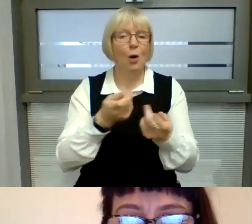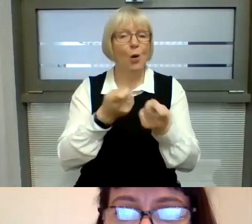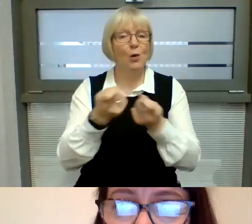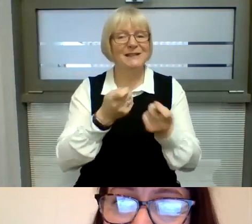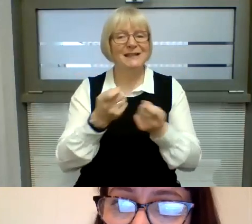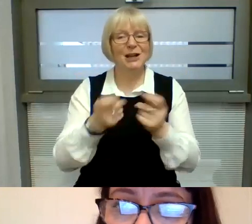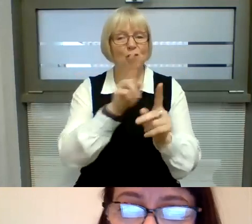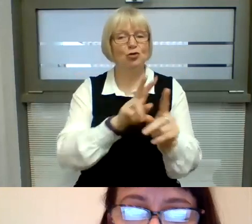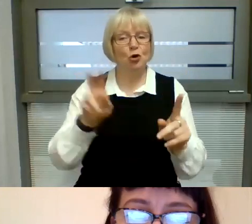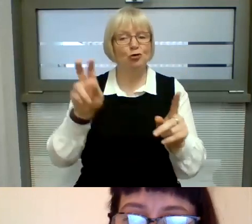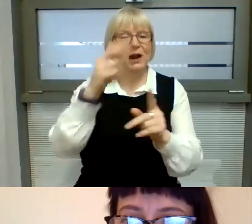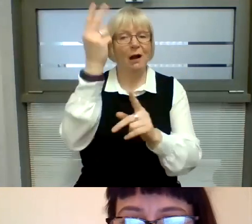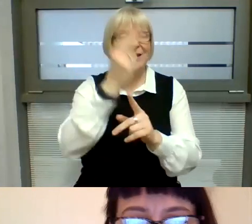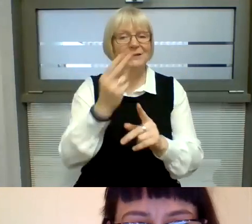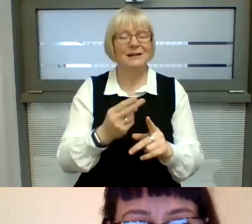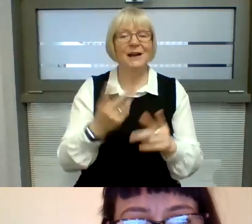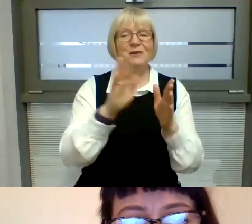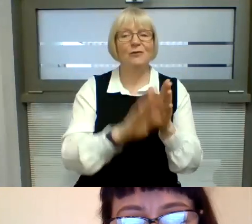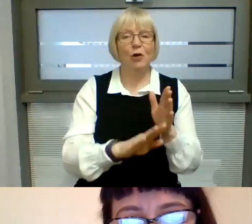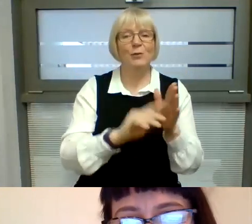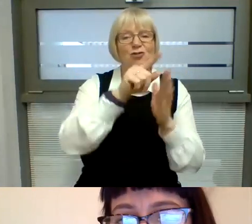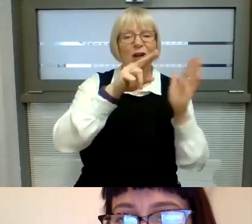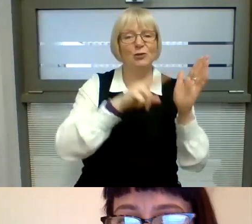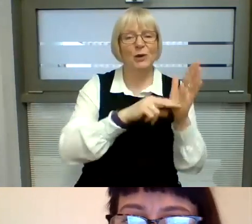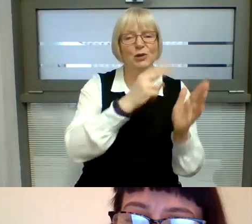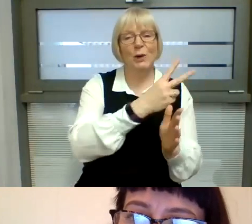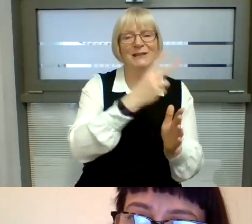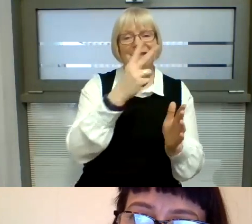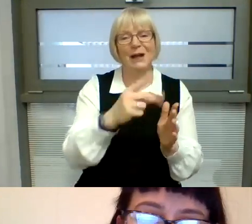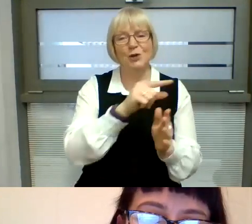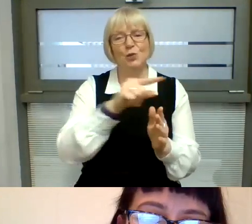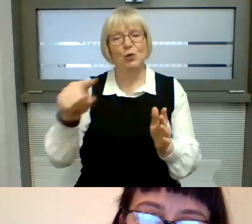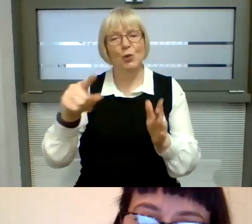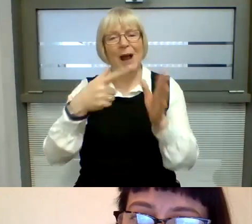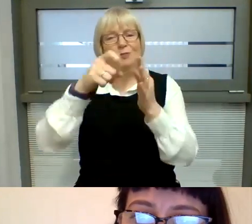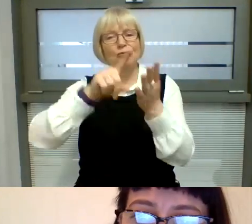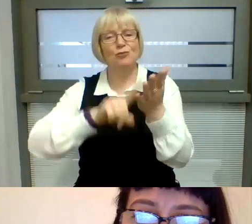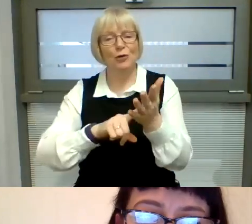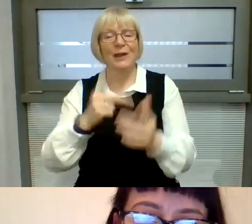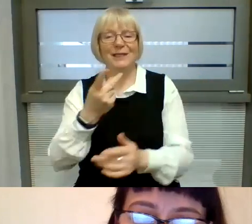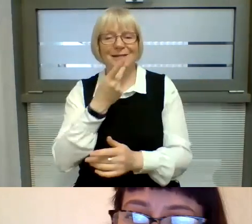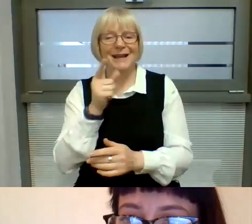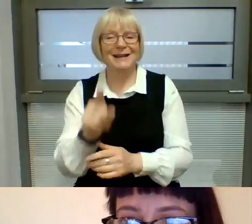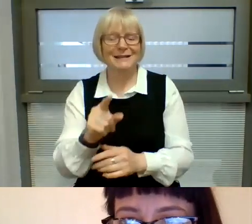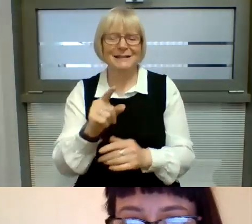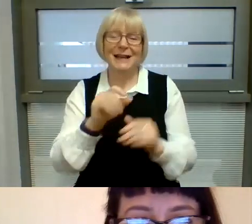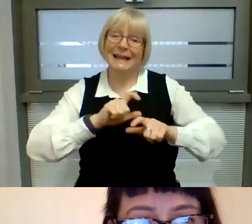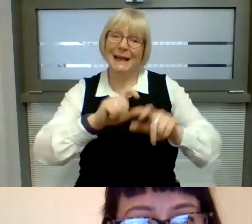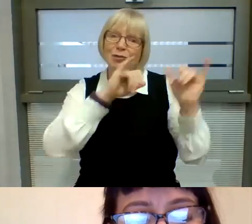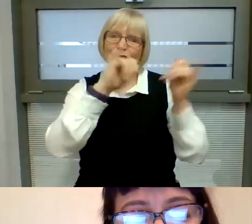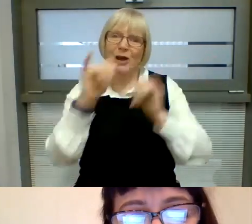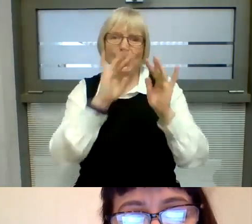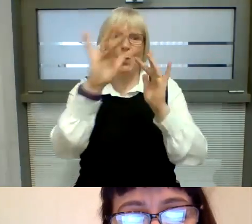from January 22nd to April the 10th. So there'll be lots to get involved with. Please keep checking our web pages for details